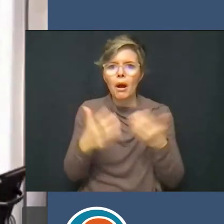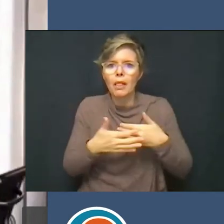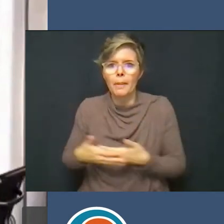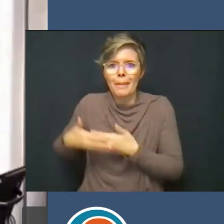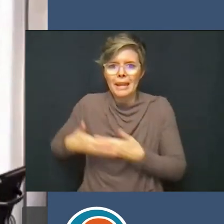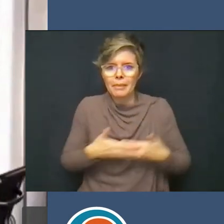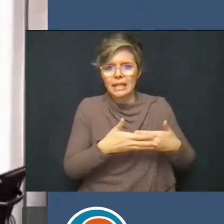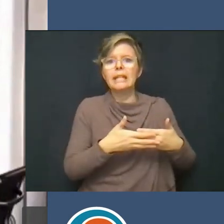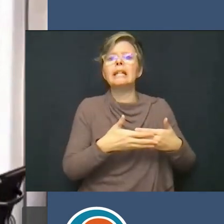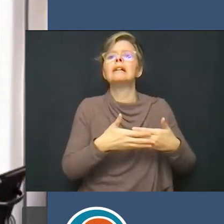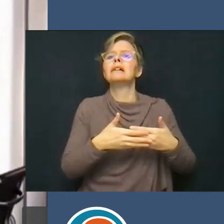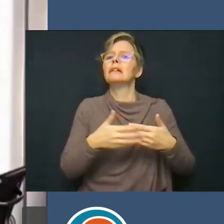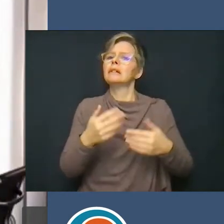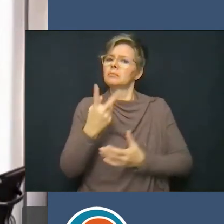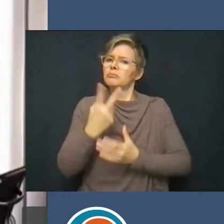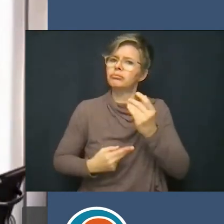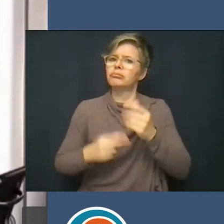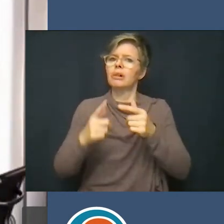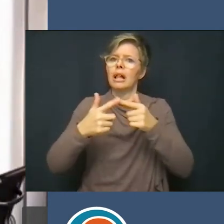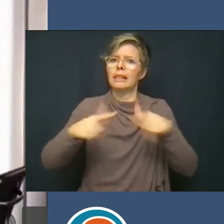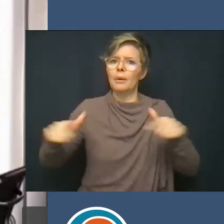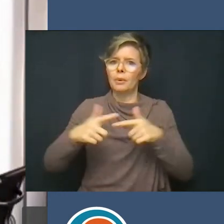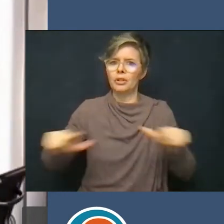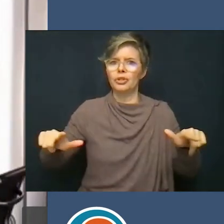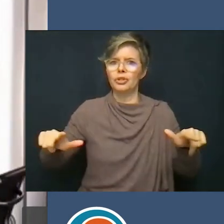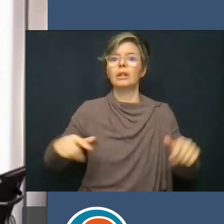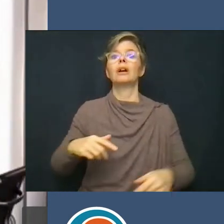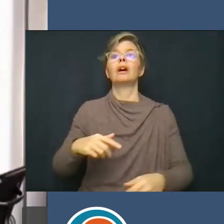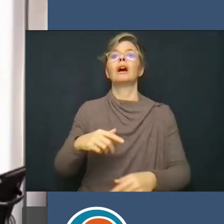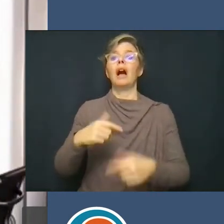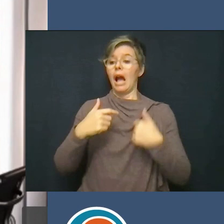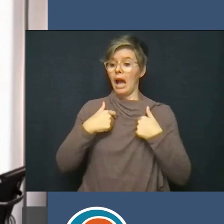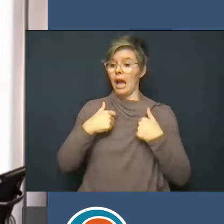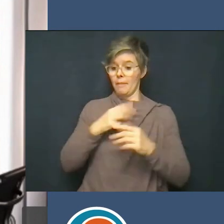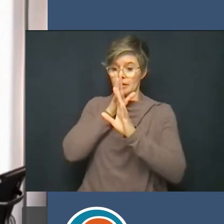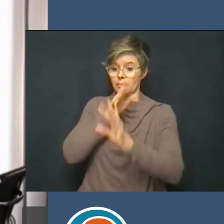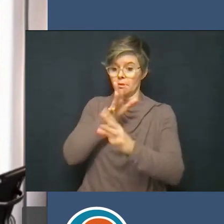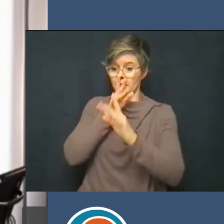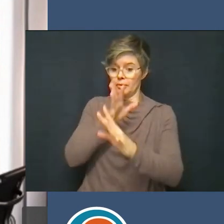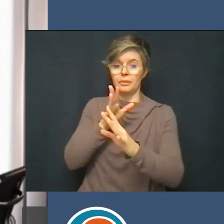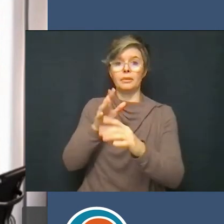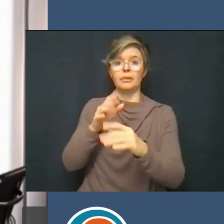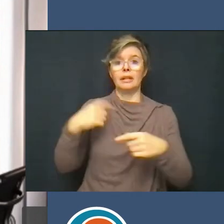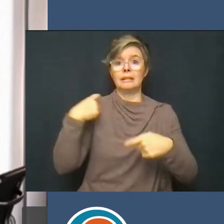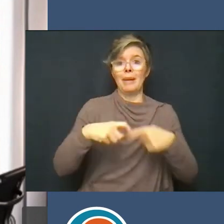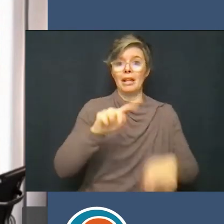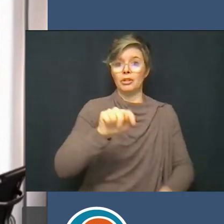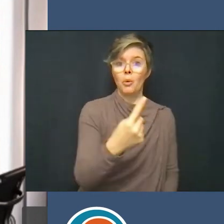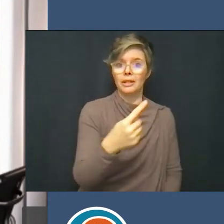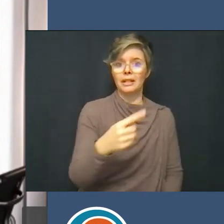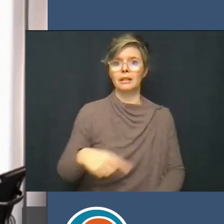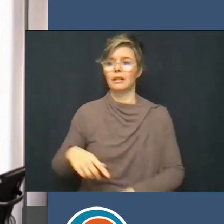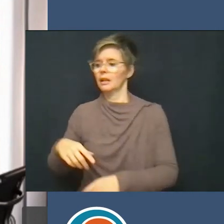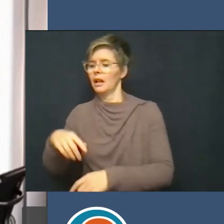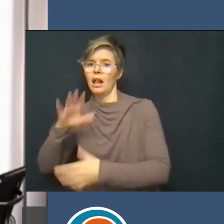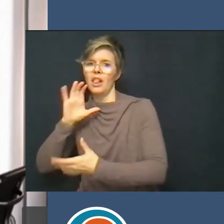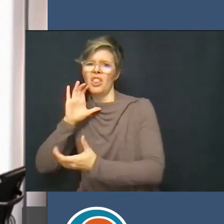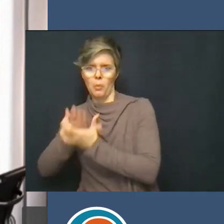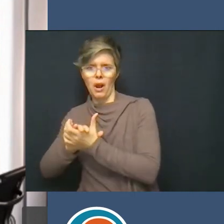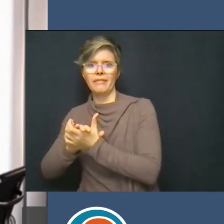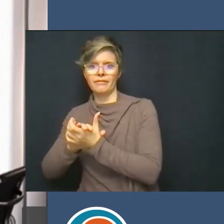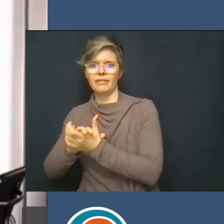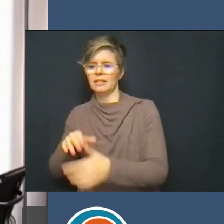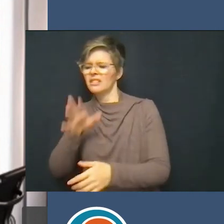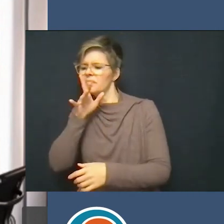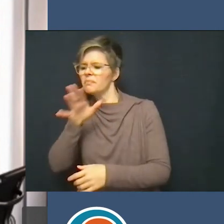in Spanish, and my wife is only going to speak to him in English, so that, you know, he's